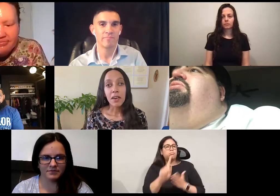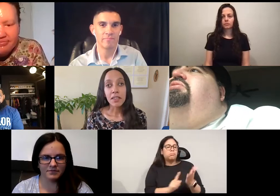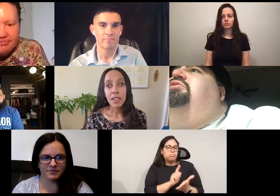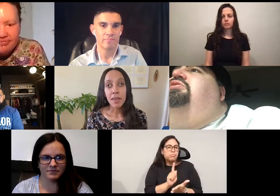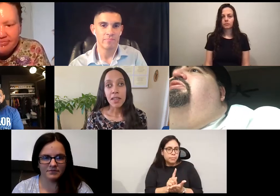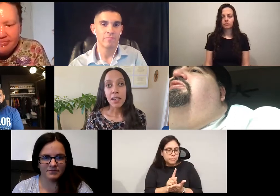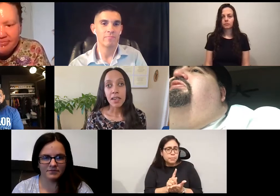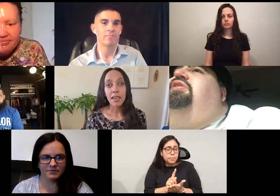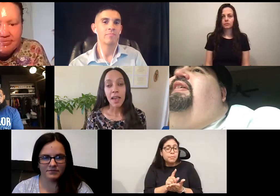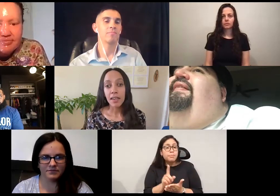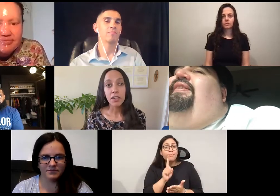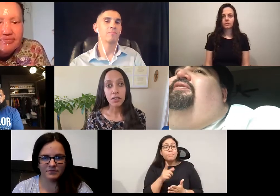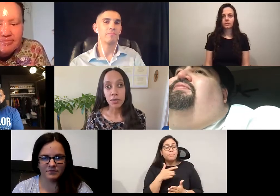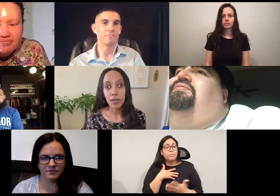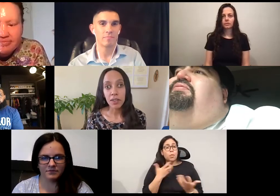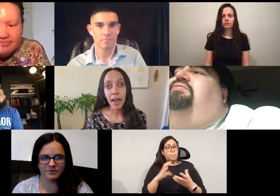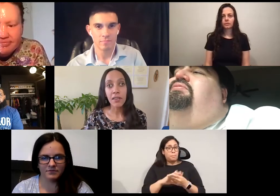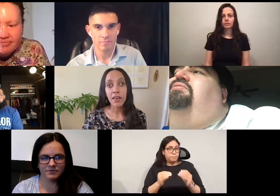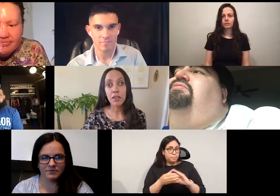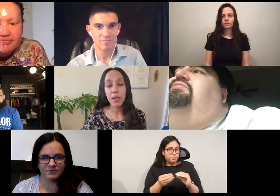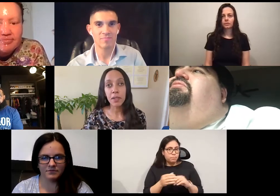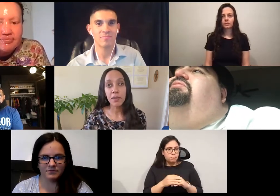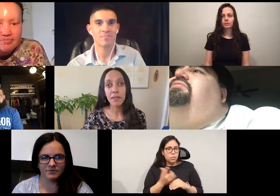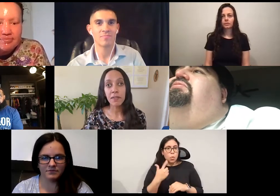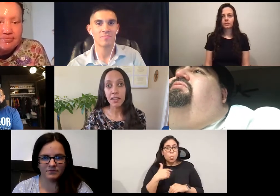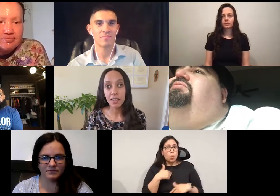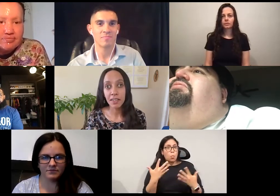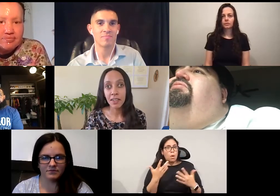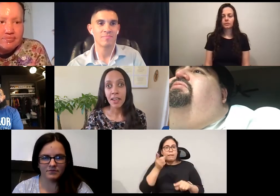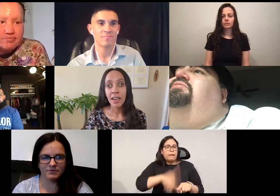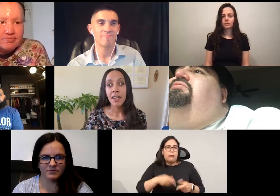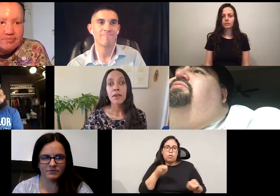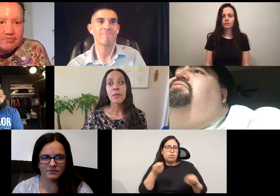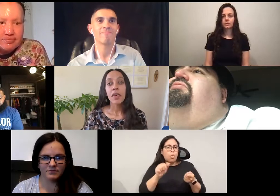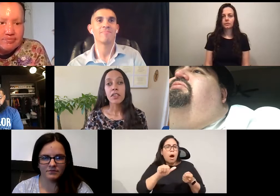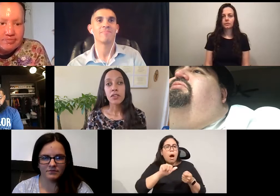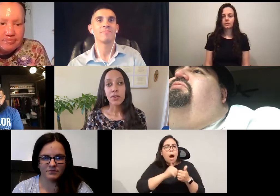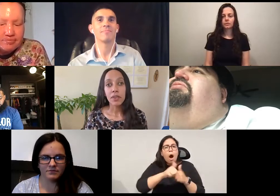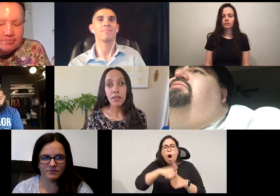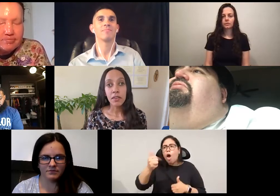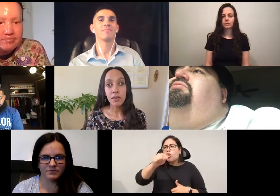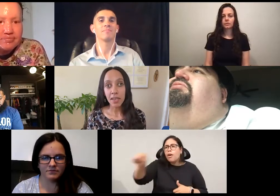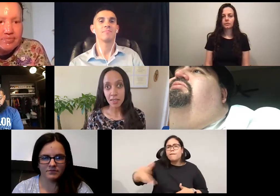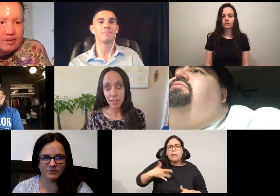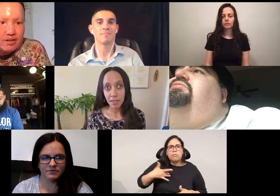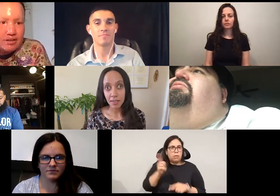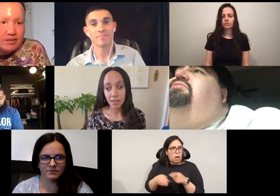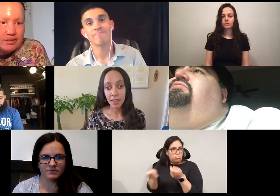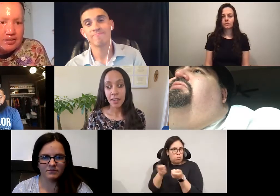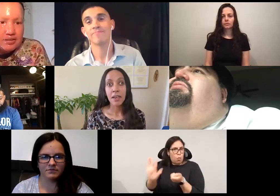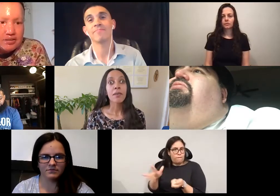We ultimately can't control how other people will feel. We can control our own